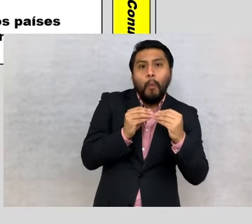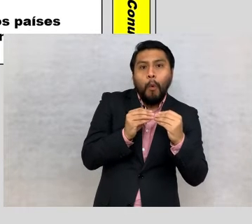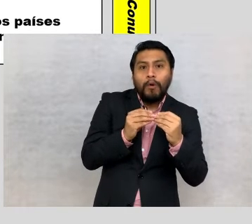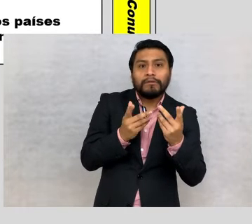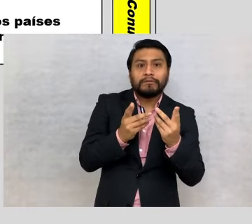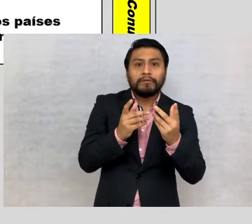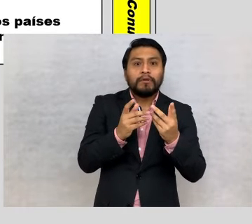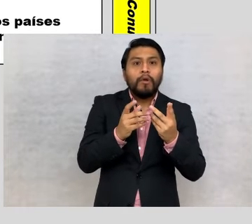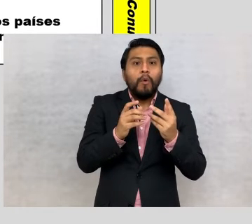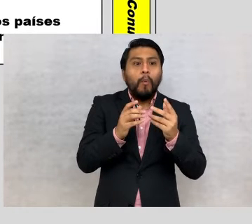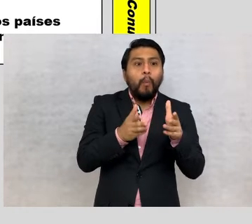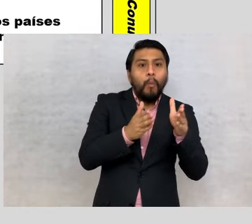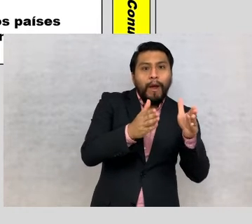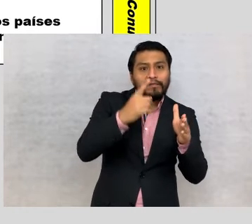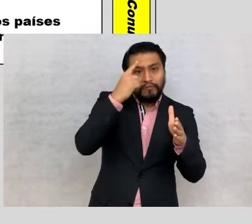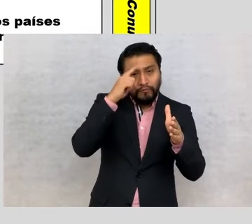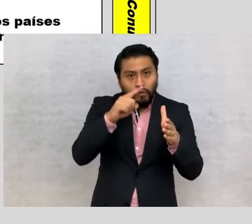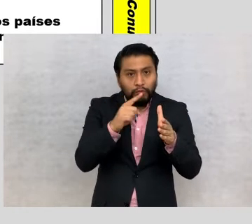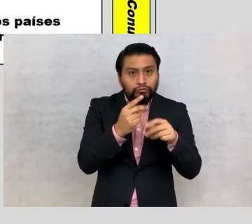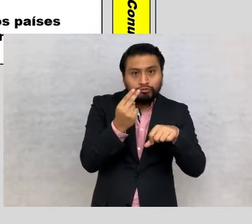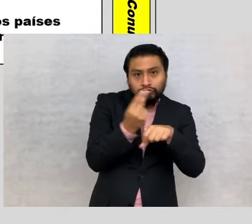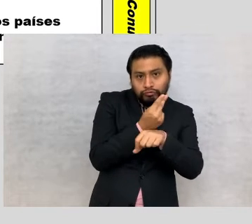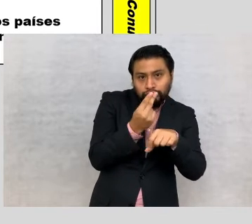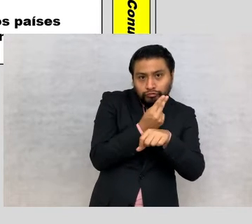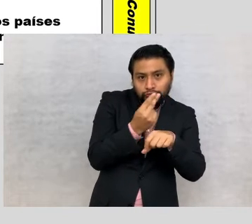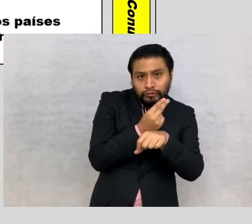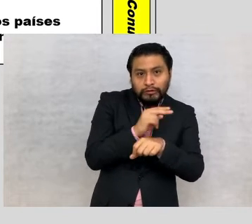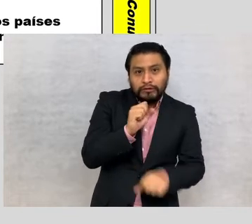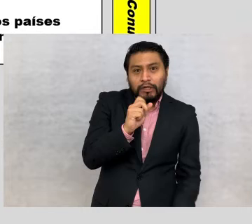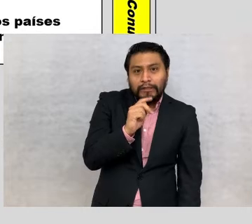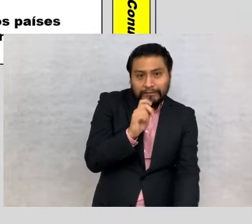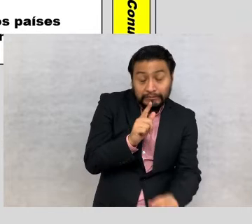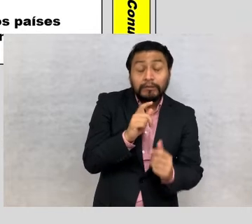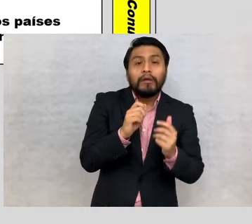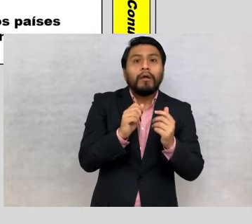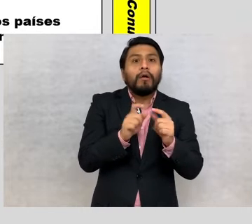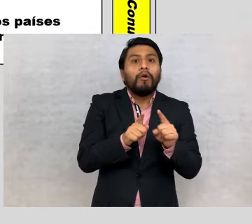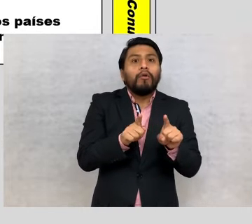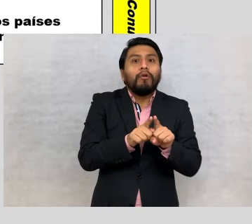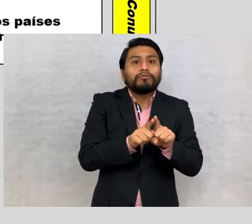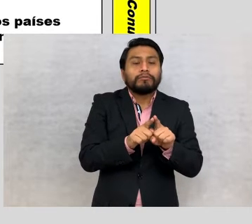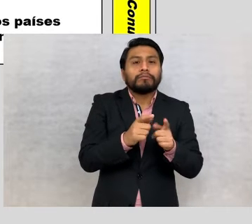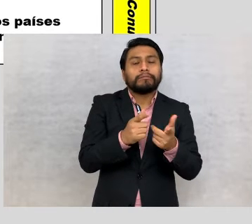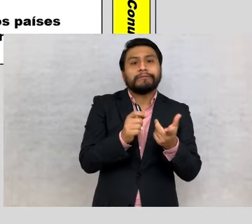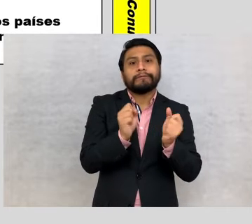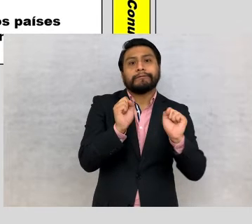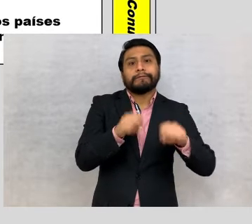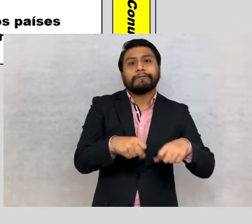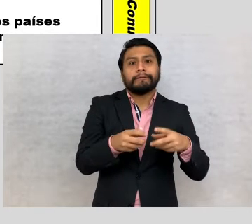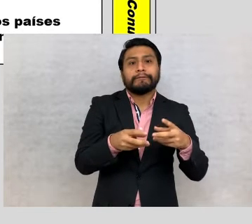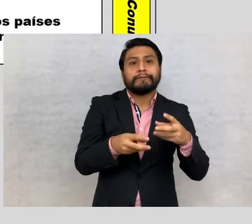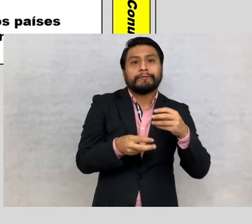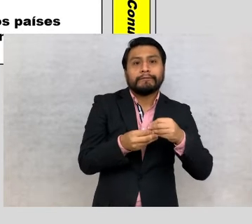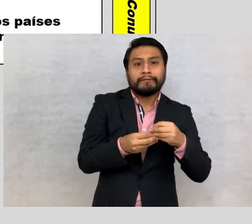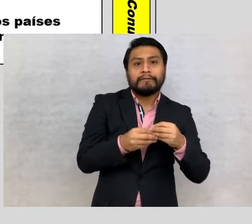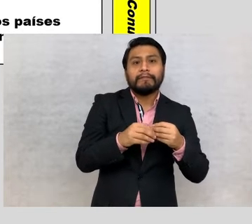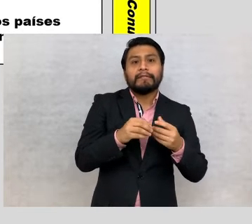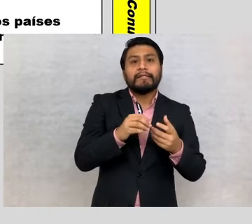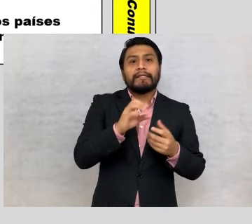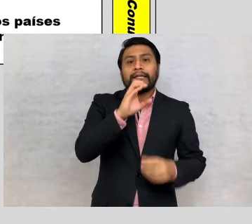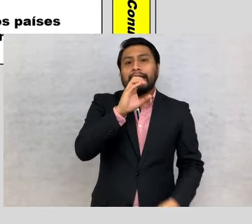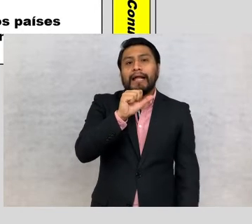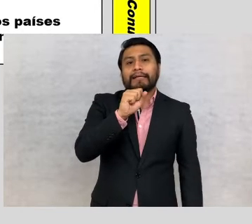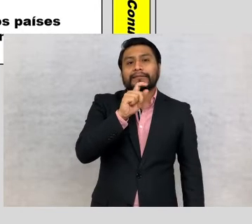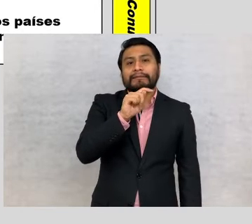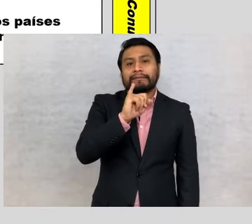of intervention in reproduction and informed by the Casti